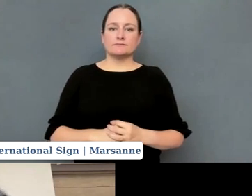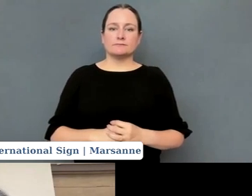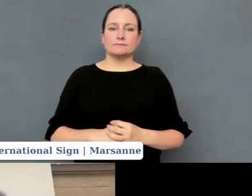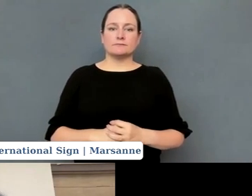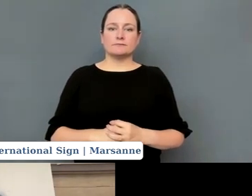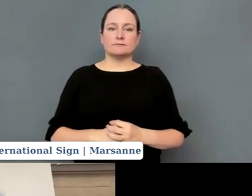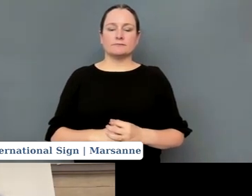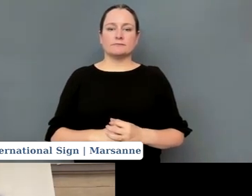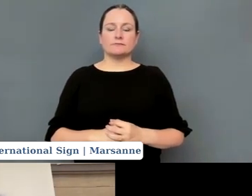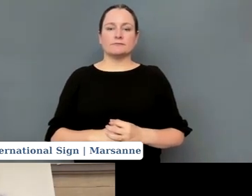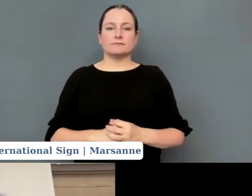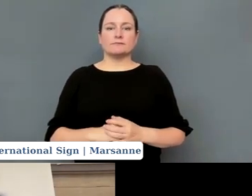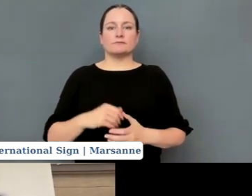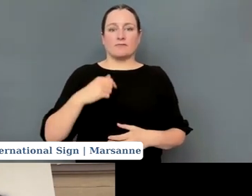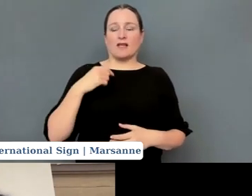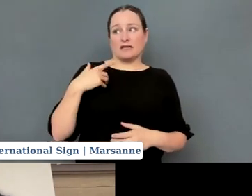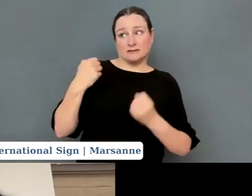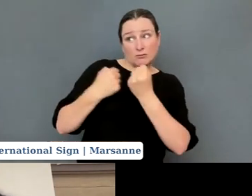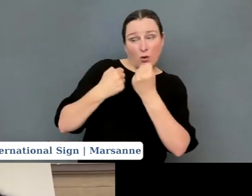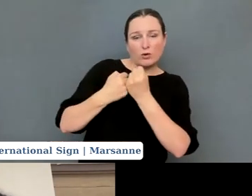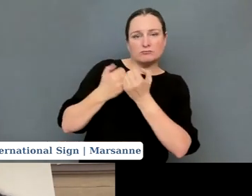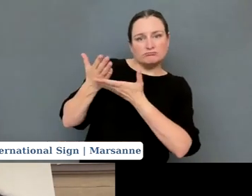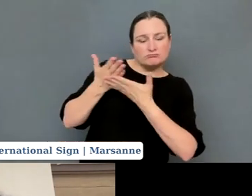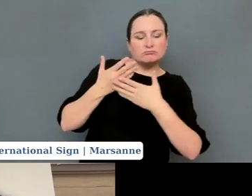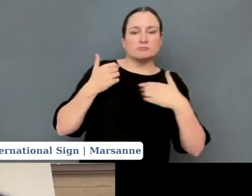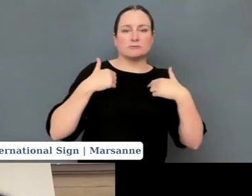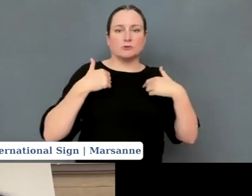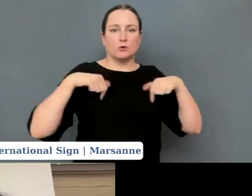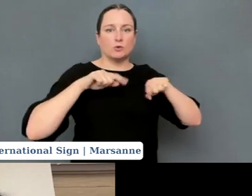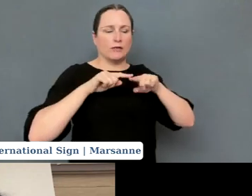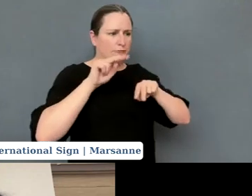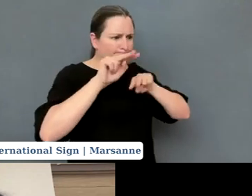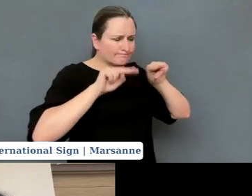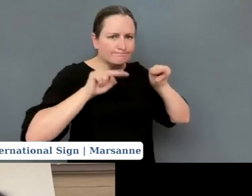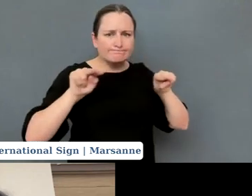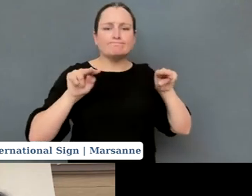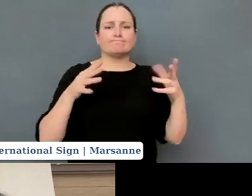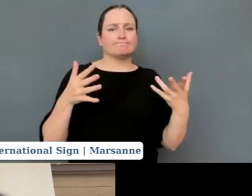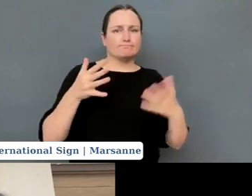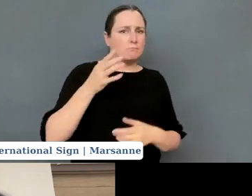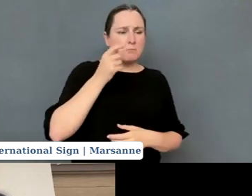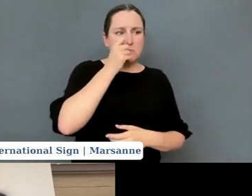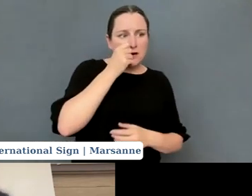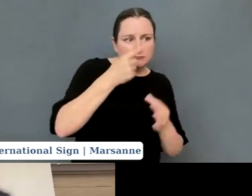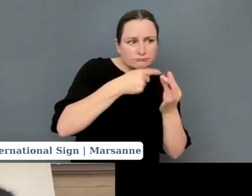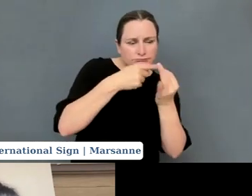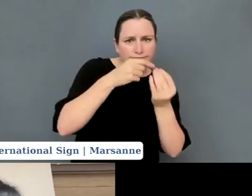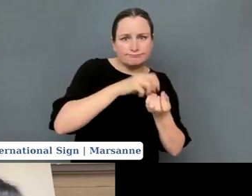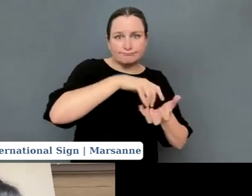specific data. We also we focus to develop more